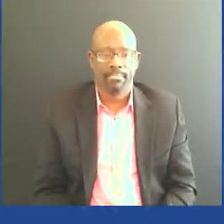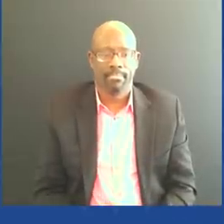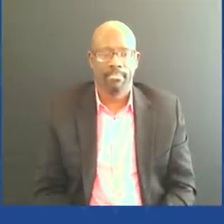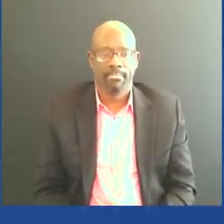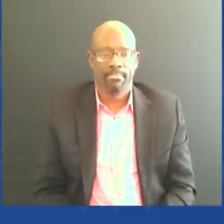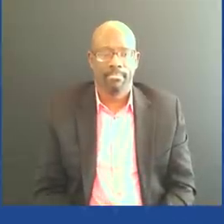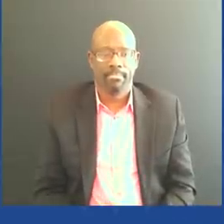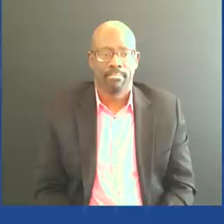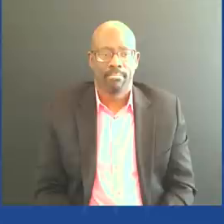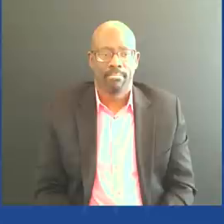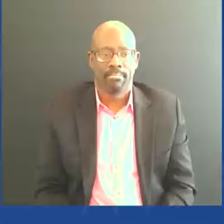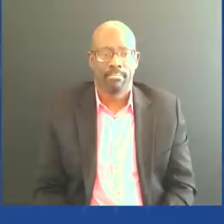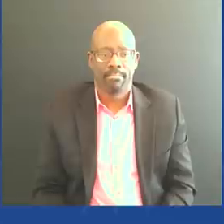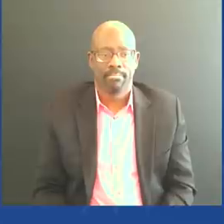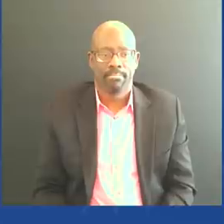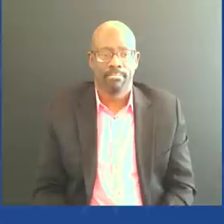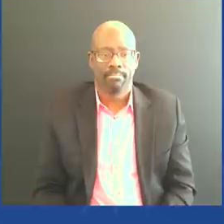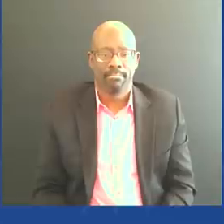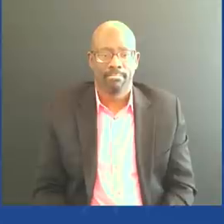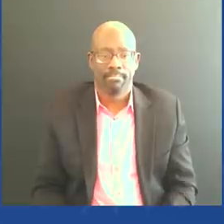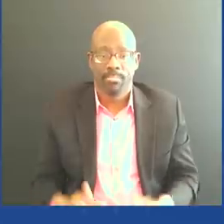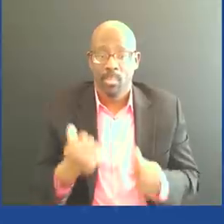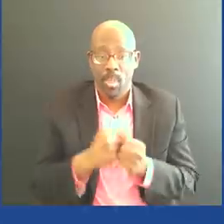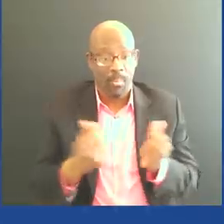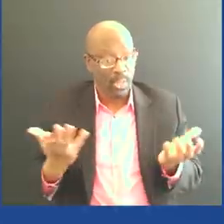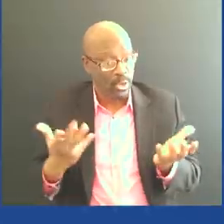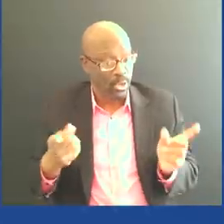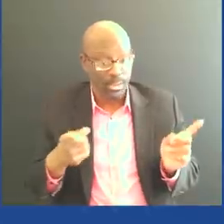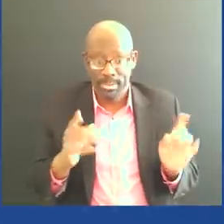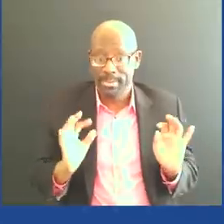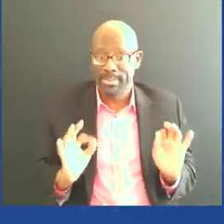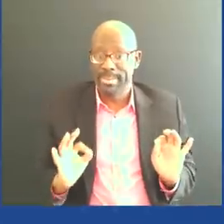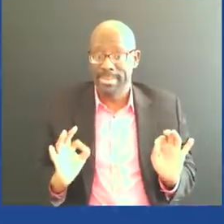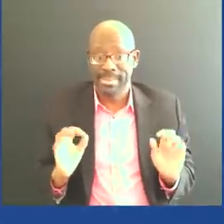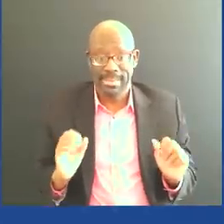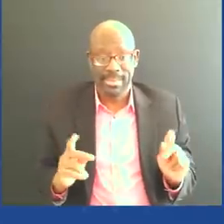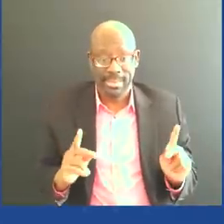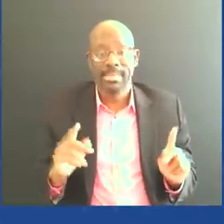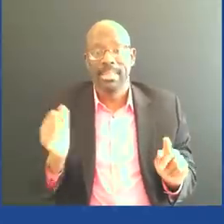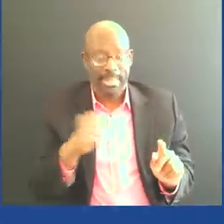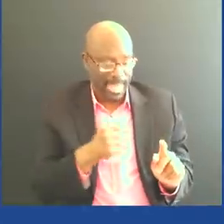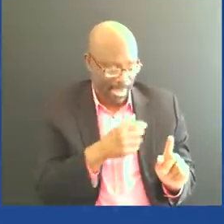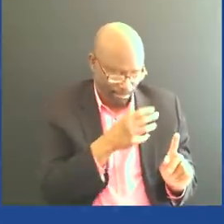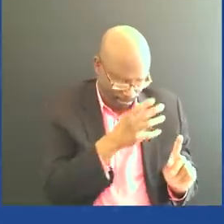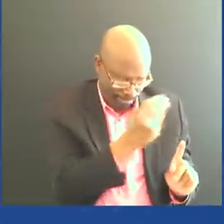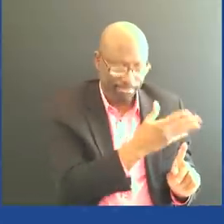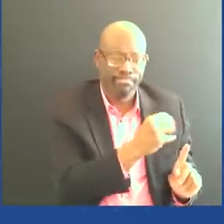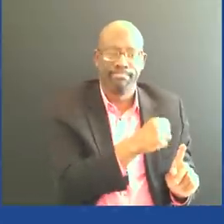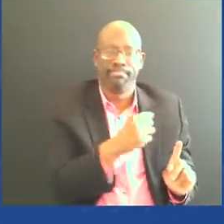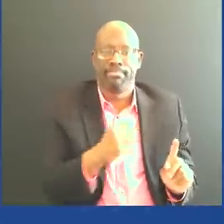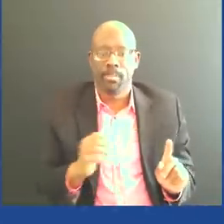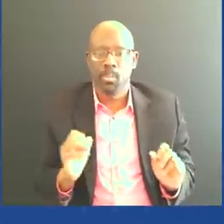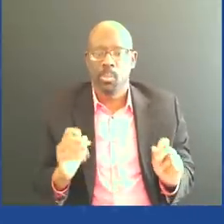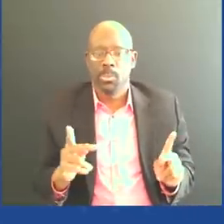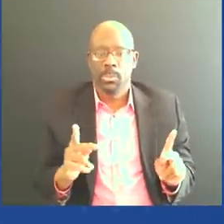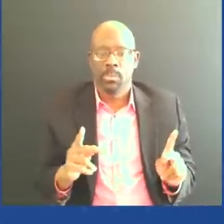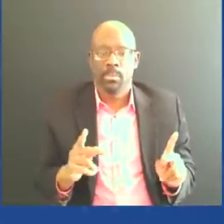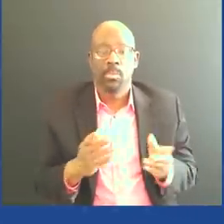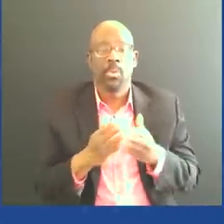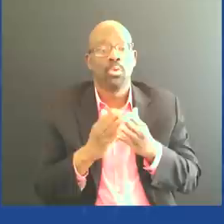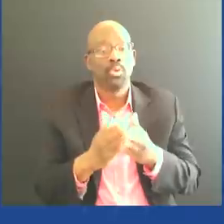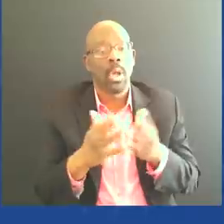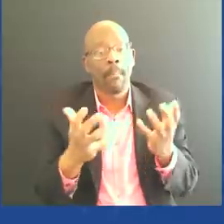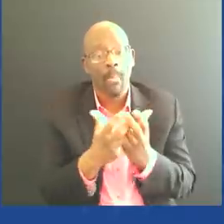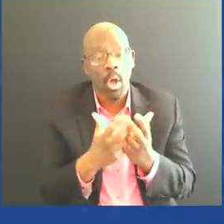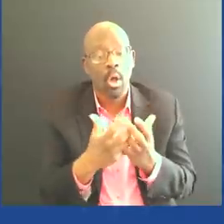Everybody's here? Okay. Yes, ma'am. Okay. Okay, shipmates, officers and crew of the